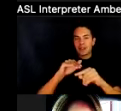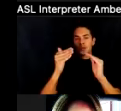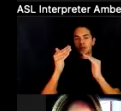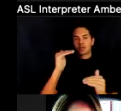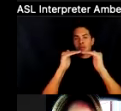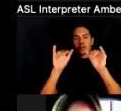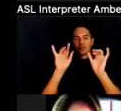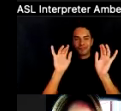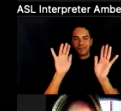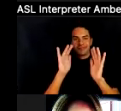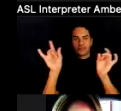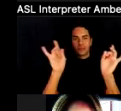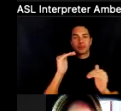Keeping